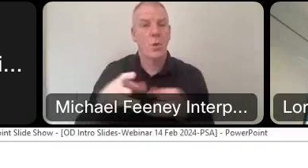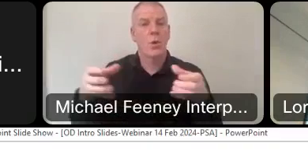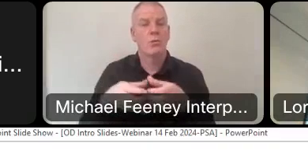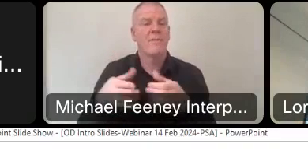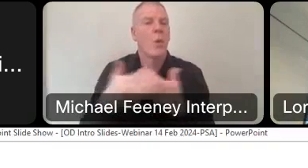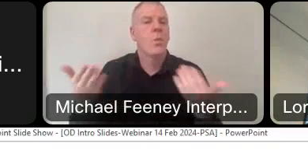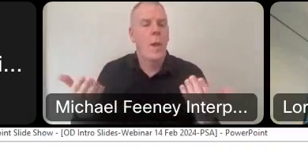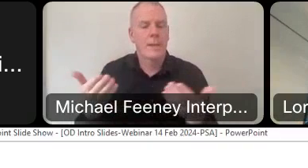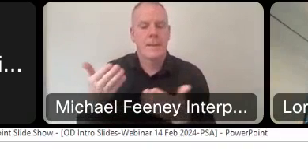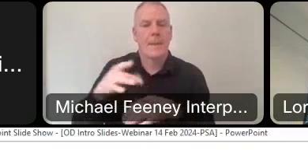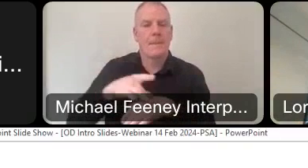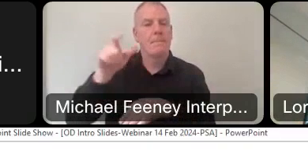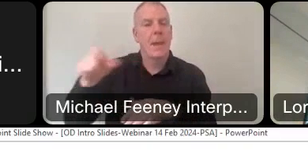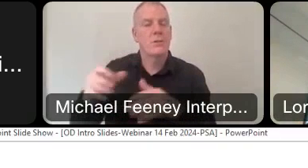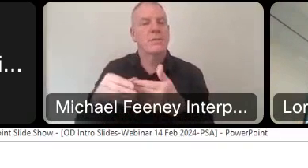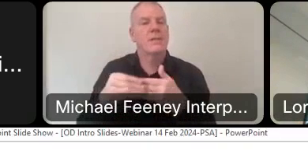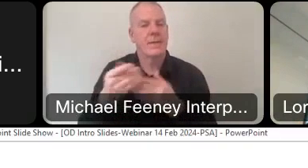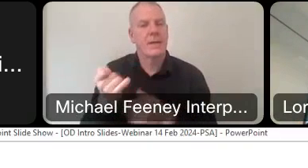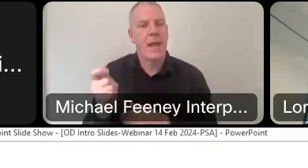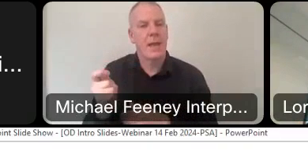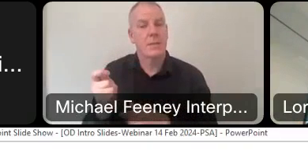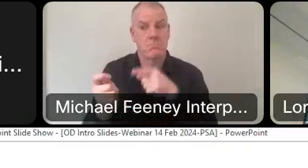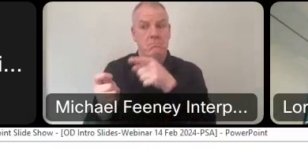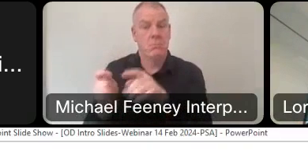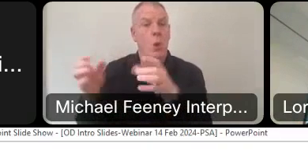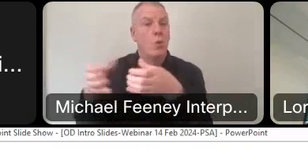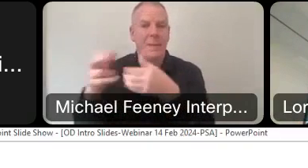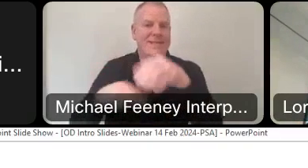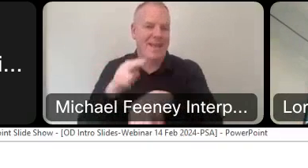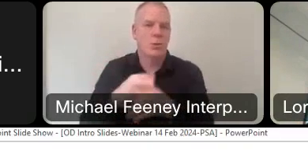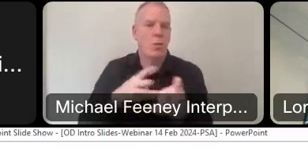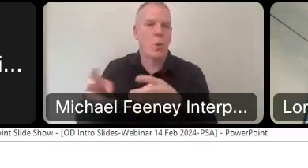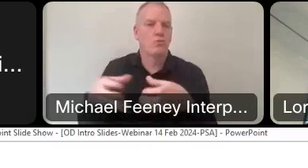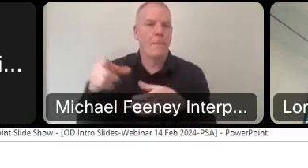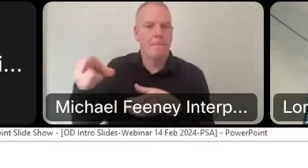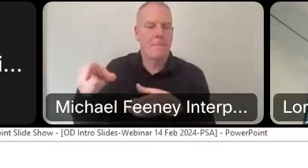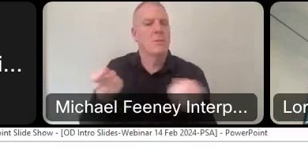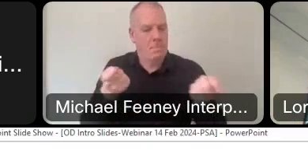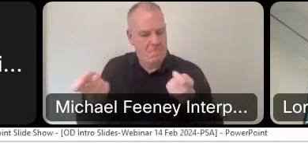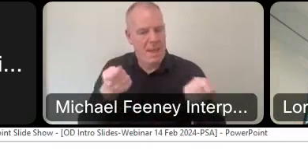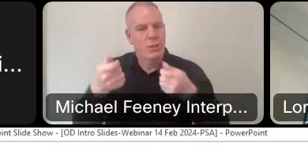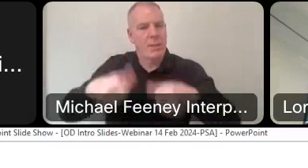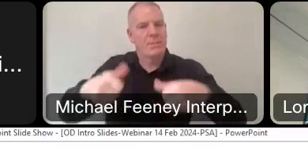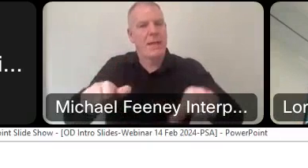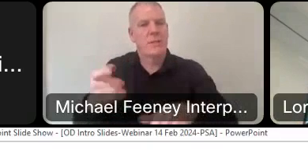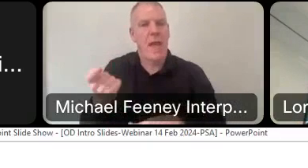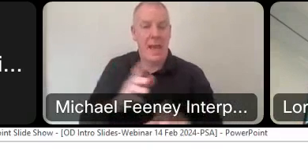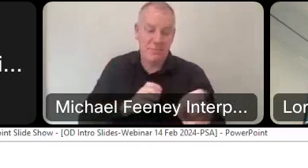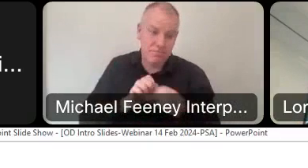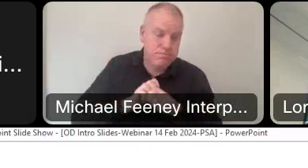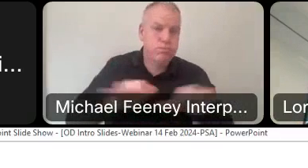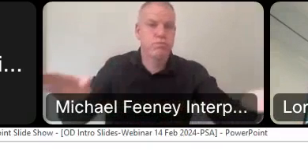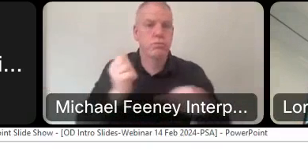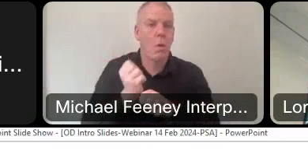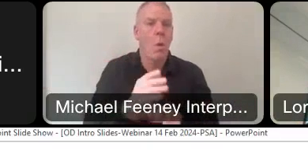Safety Act. And that's a national work group that's been set up to oversee and manage the implementation of this Act across HSE